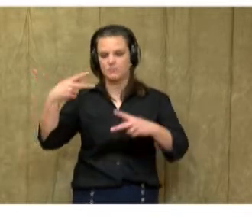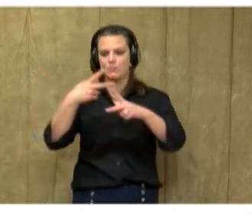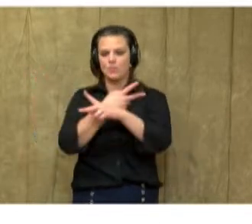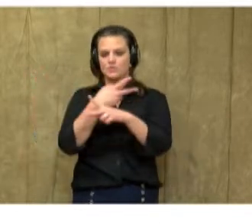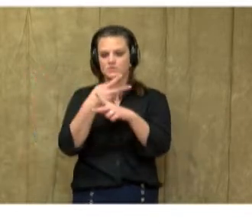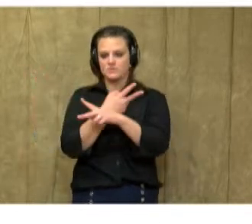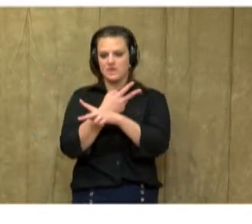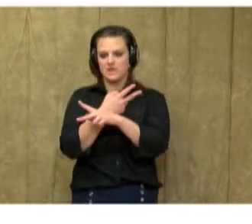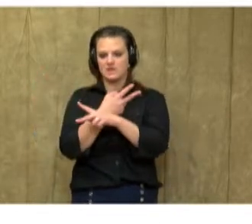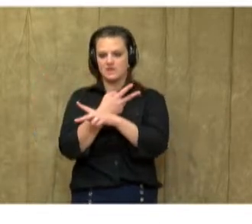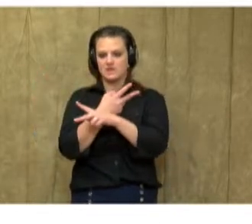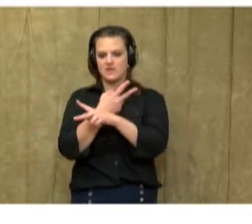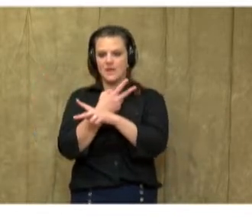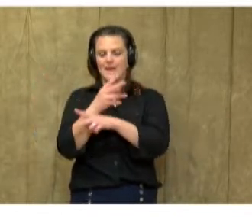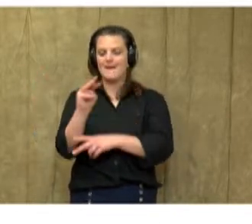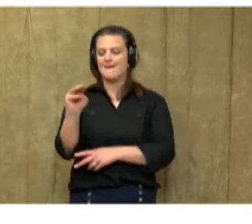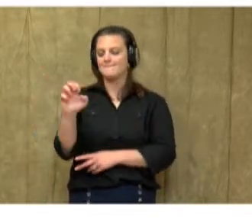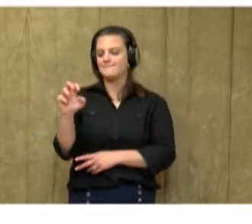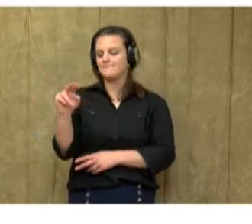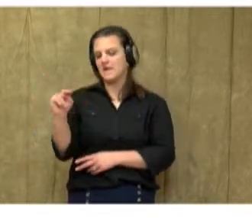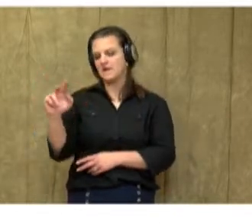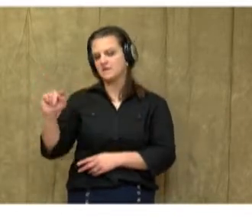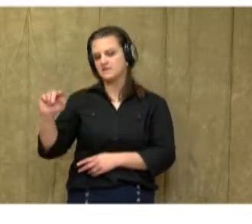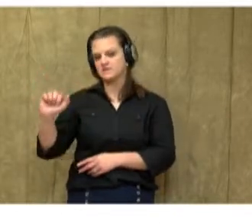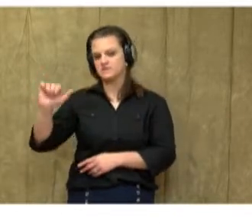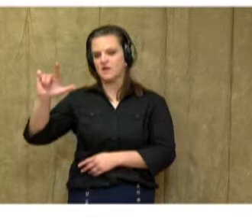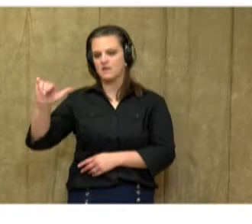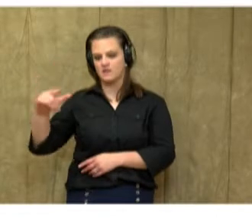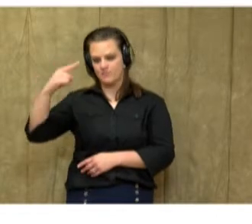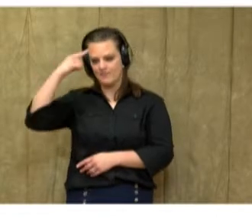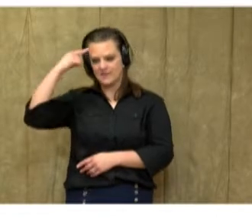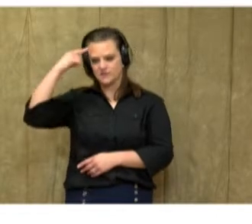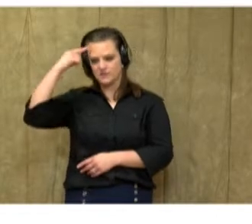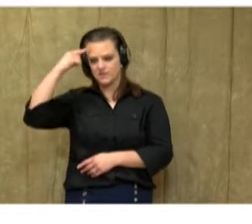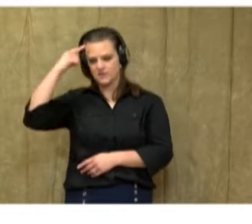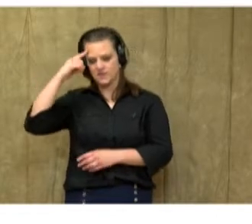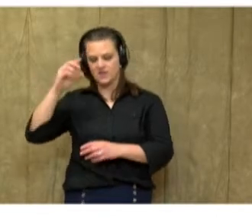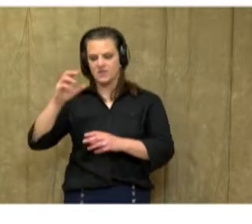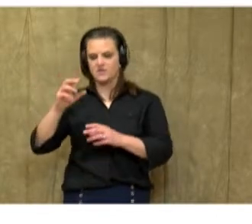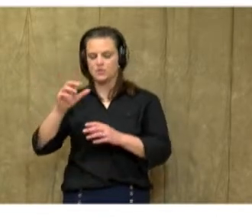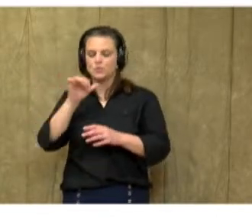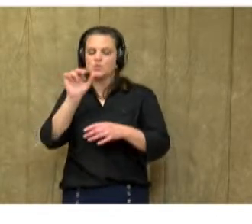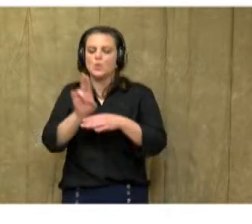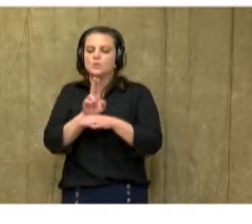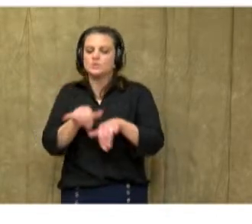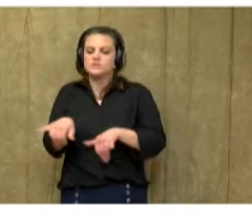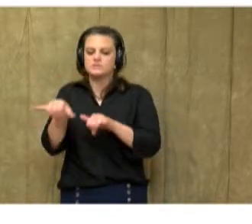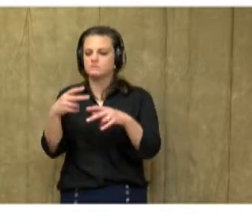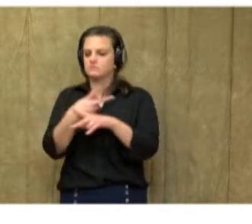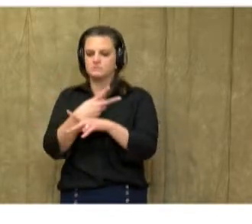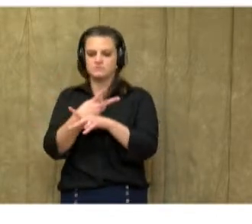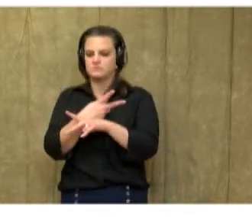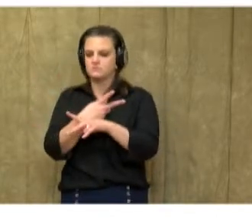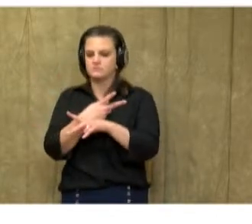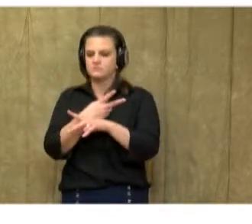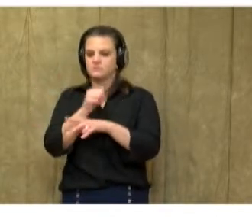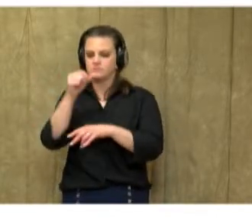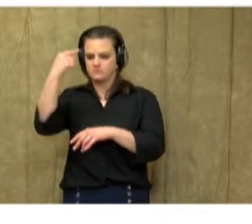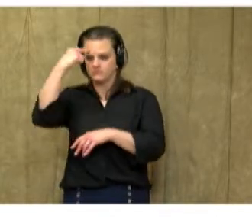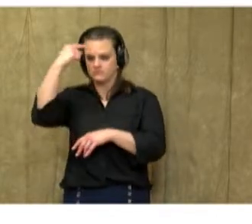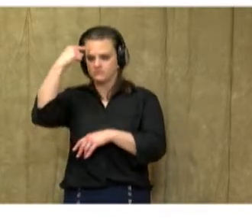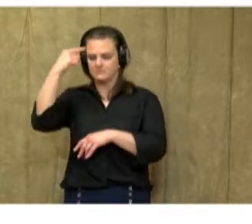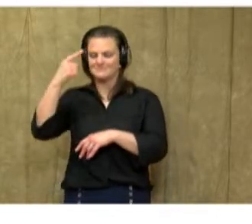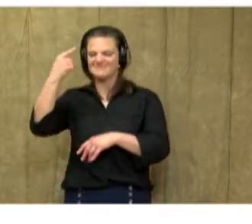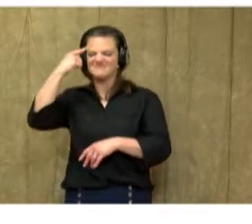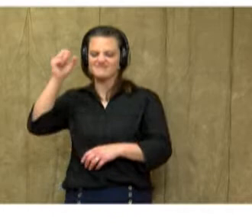those fractions mentally without doing standard multiplication. Can you do that?